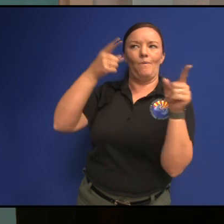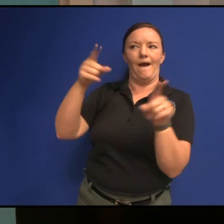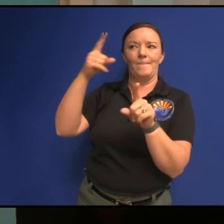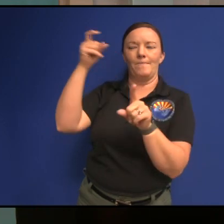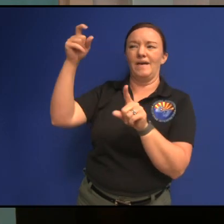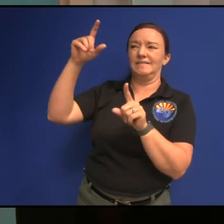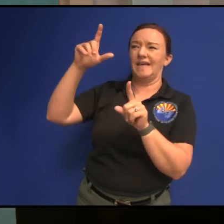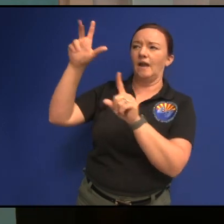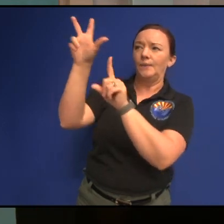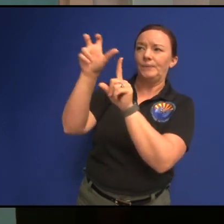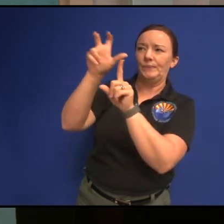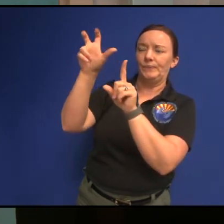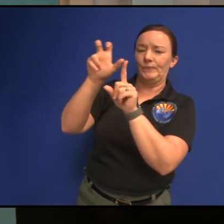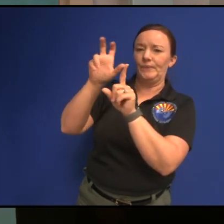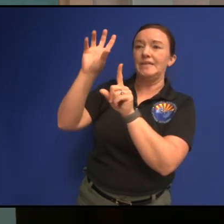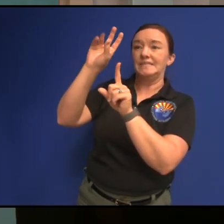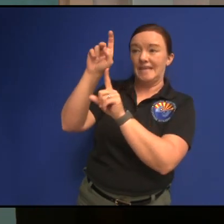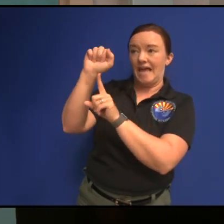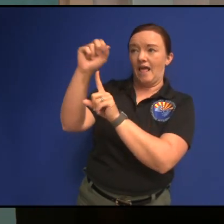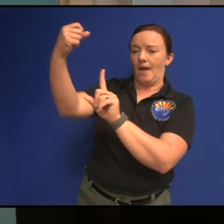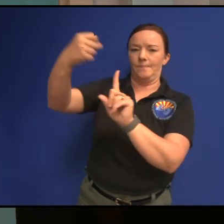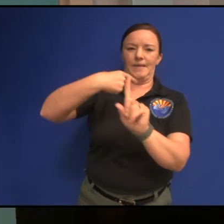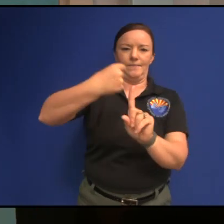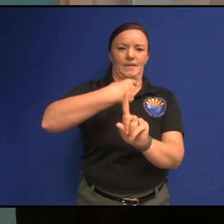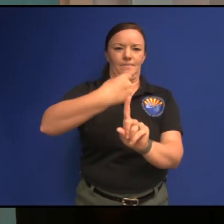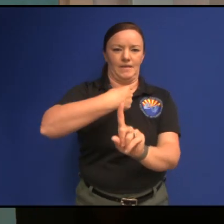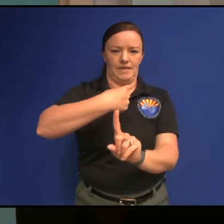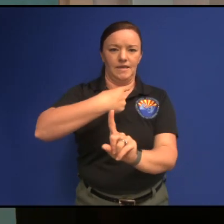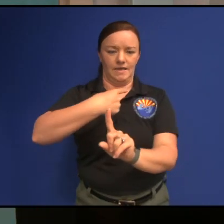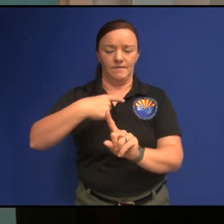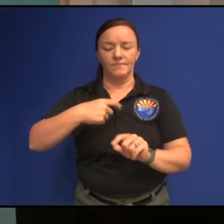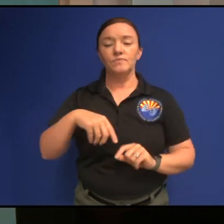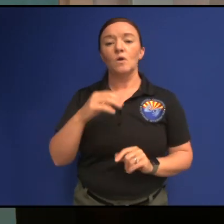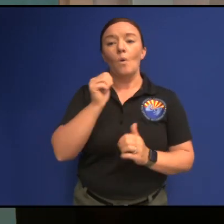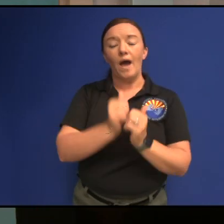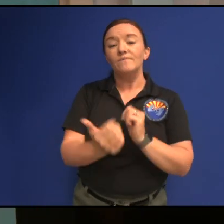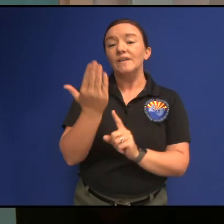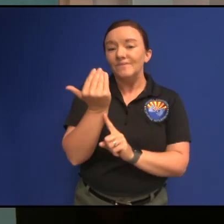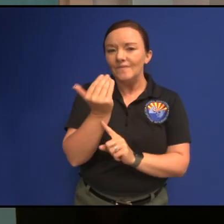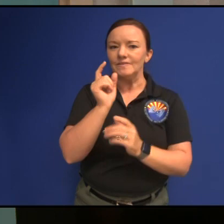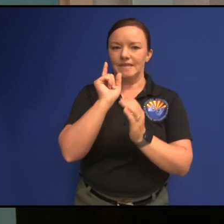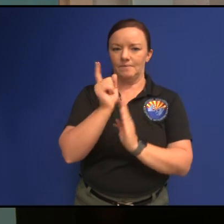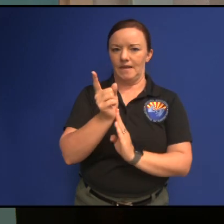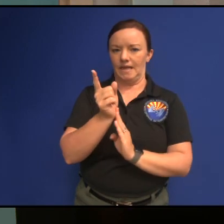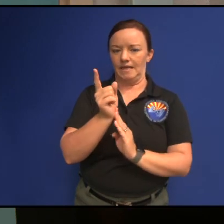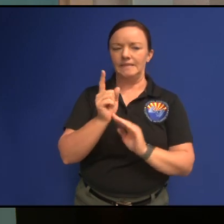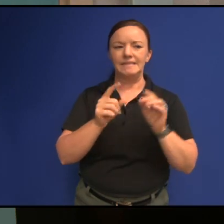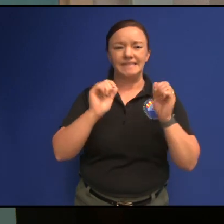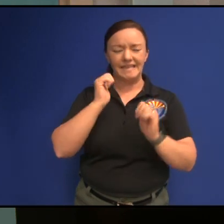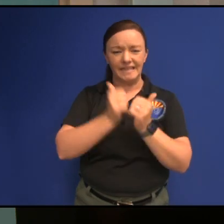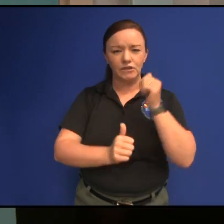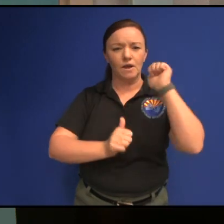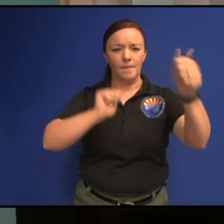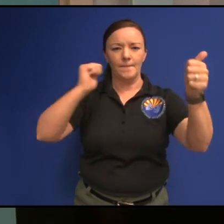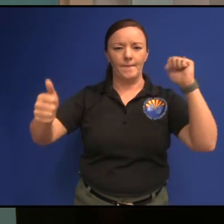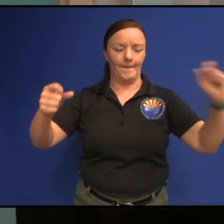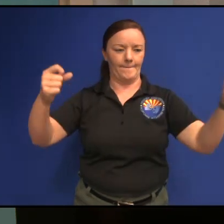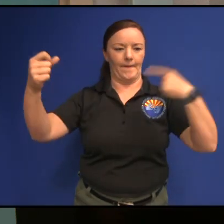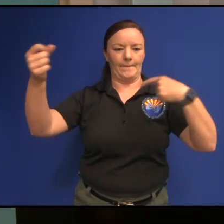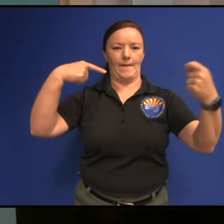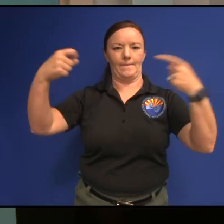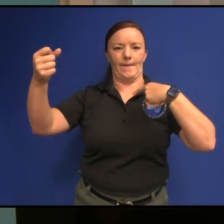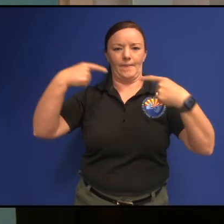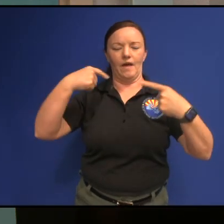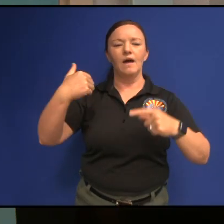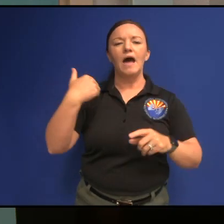and it sends us these traces. So every 15 minutes, we get a new observation from these sites. We have a